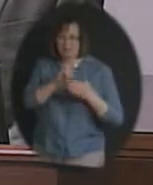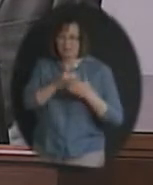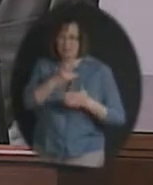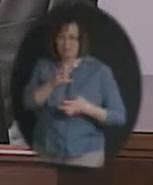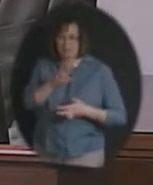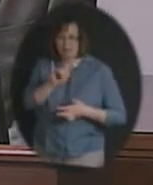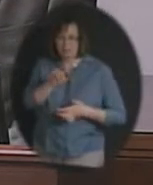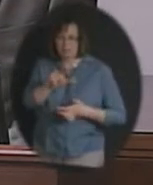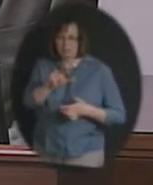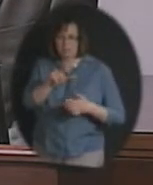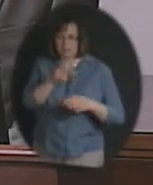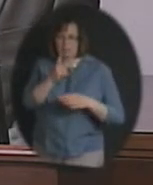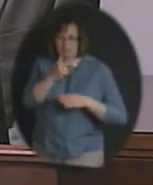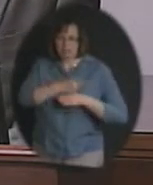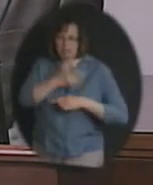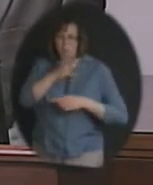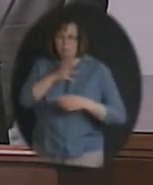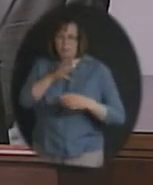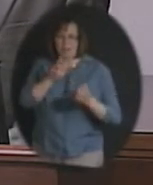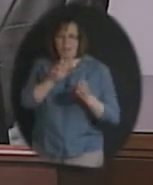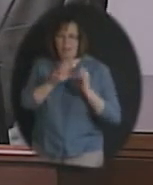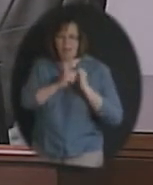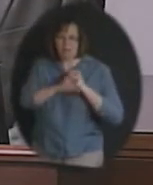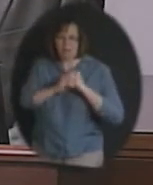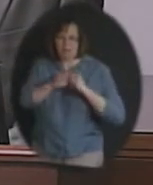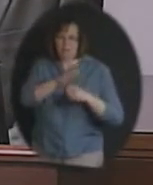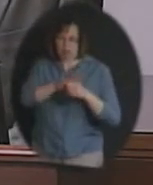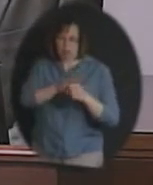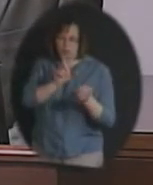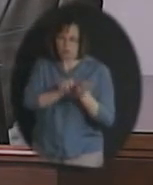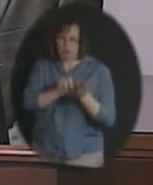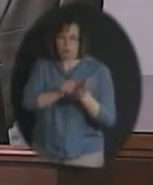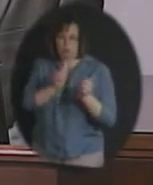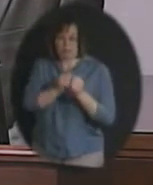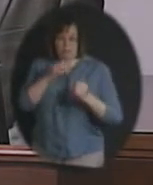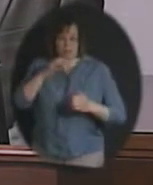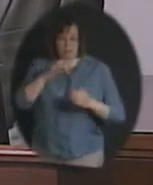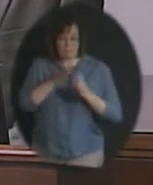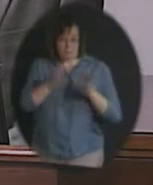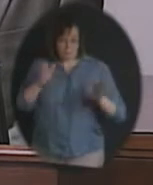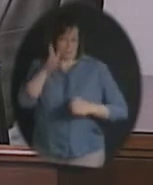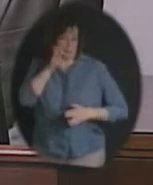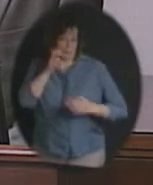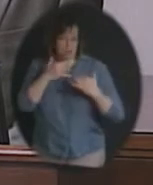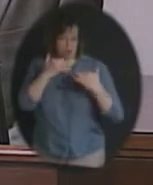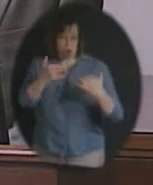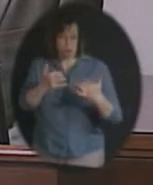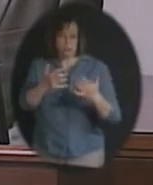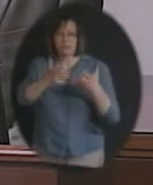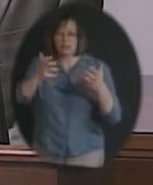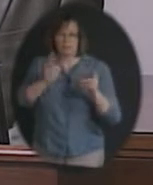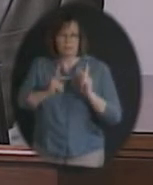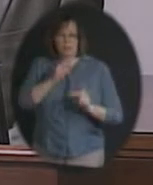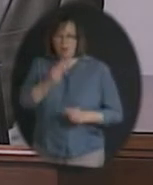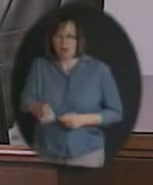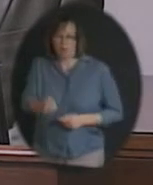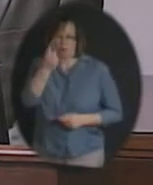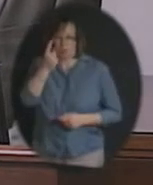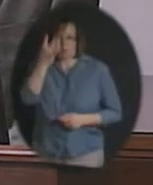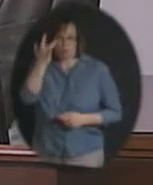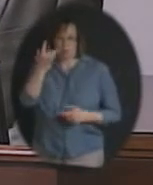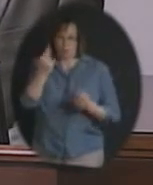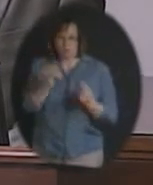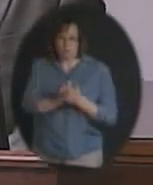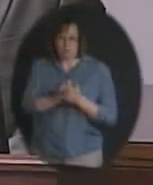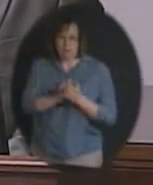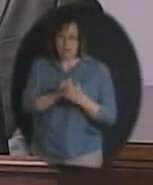be advertised in the local newspaper. Again, for the benefit of the public and the listening audience, a lot of people wouldn't understand why we're doing